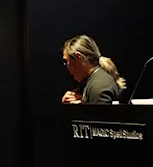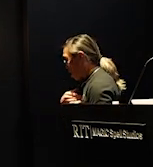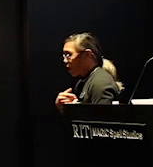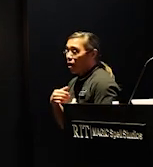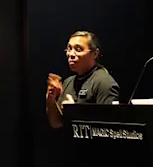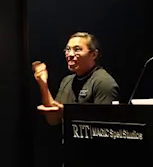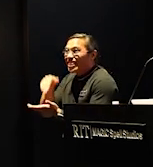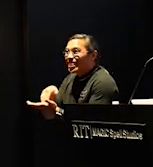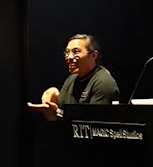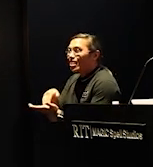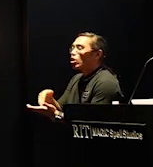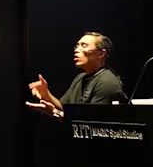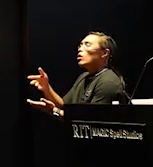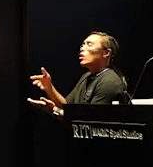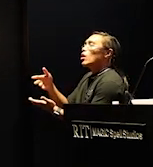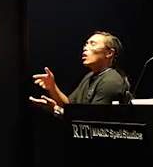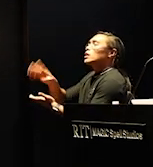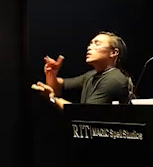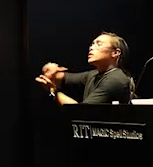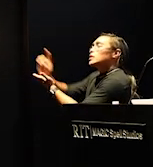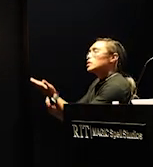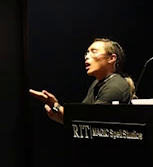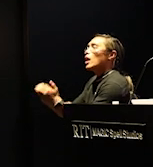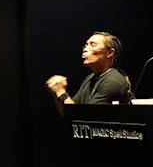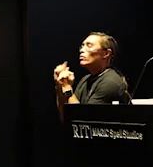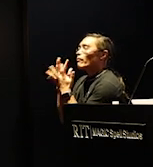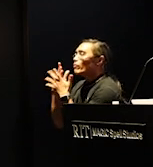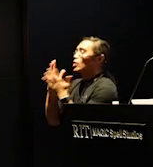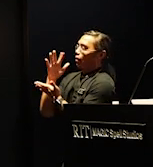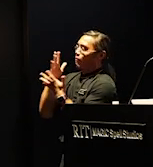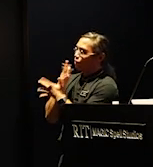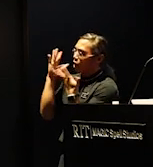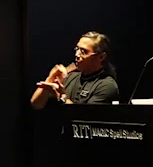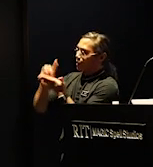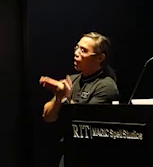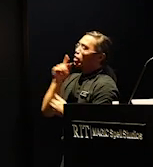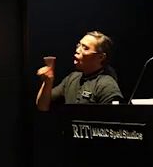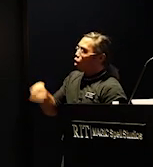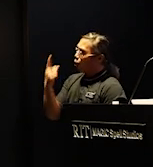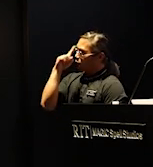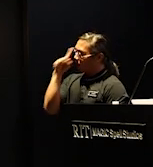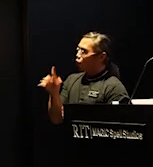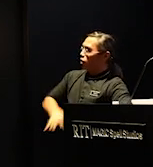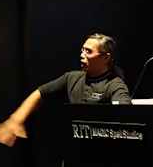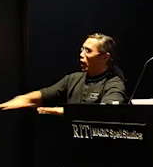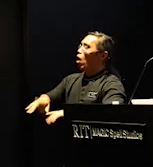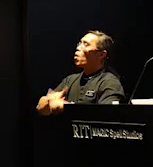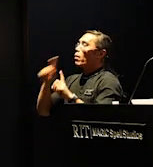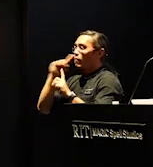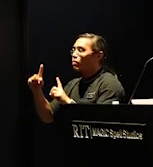they talked in the affirmative. They told you what you have. You ask for, can I have some Tabasco? We've got Frank's Red Hot. Cool. We got Cholula. Cool. You know,